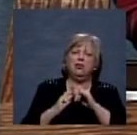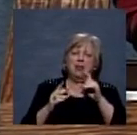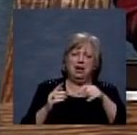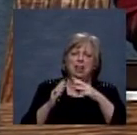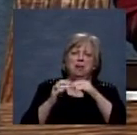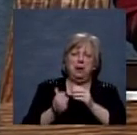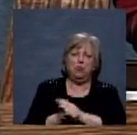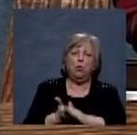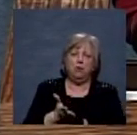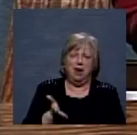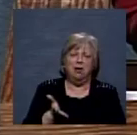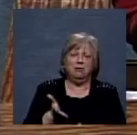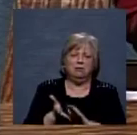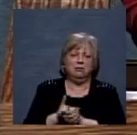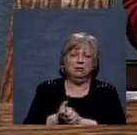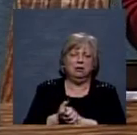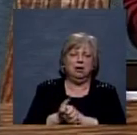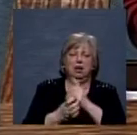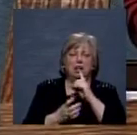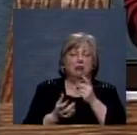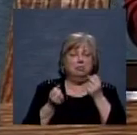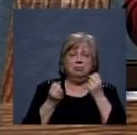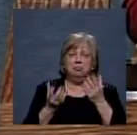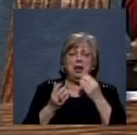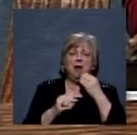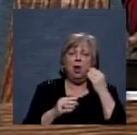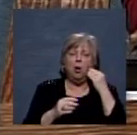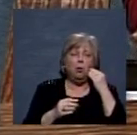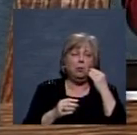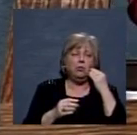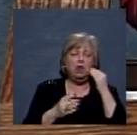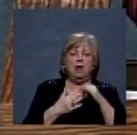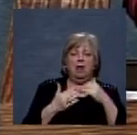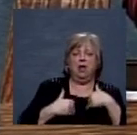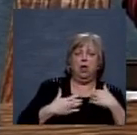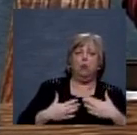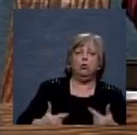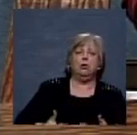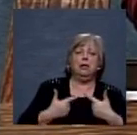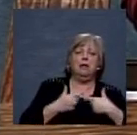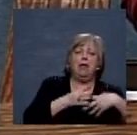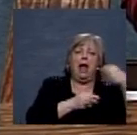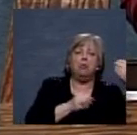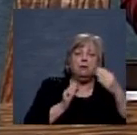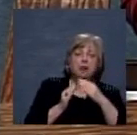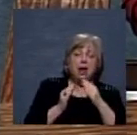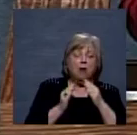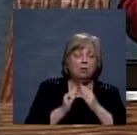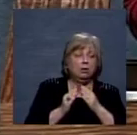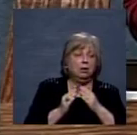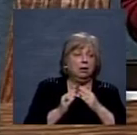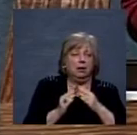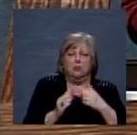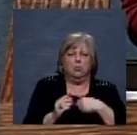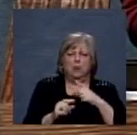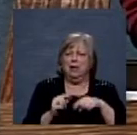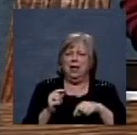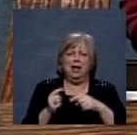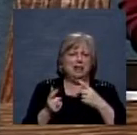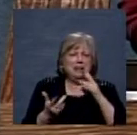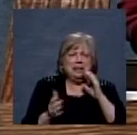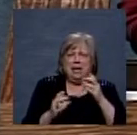There's a lot of homes there that where owners, they live out of town, and we can't seem to get